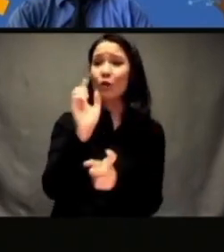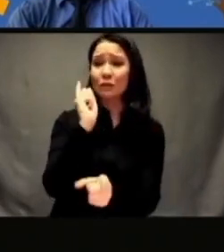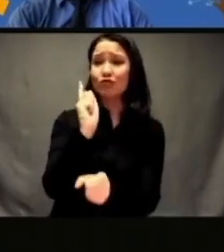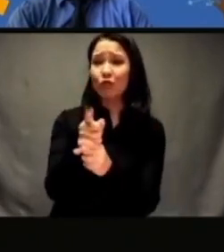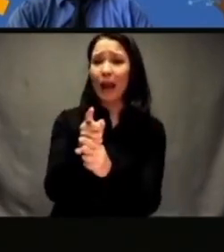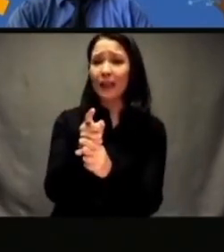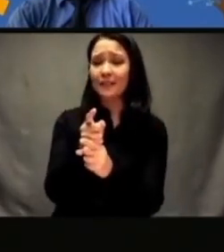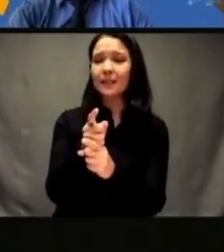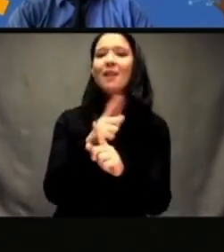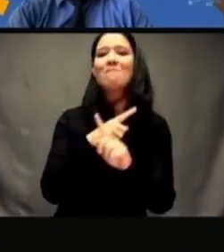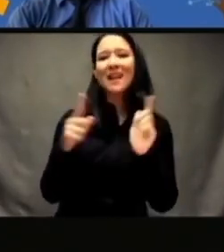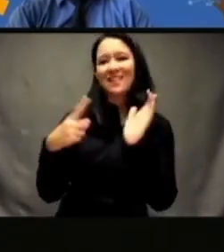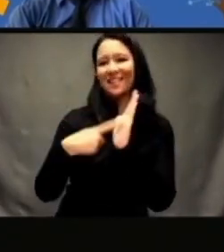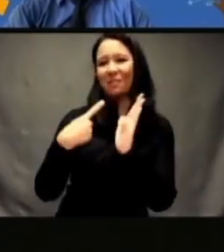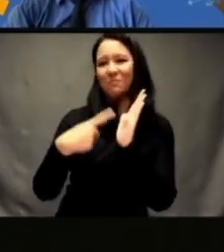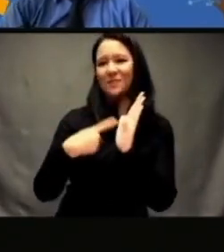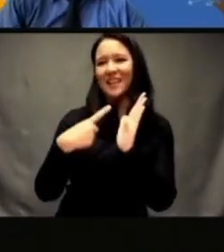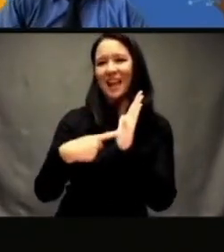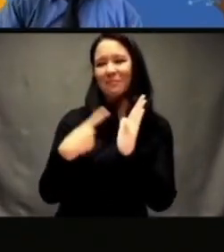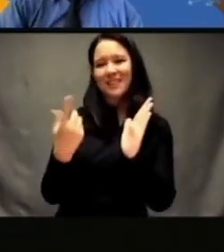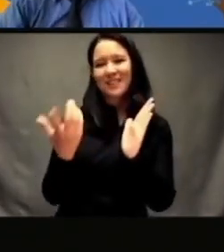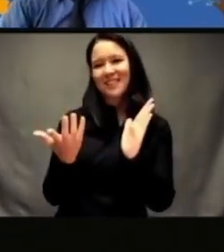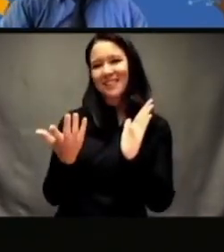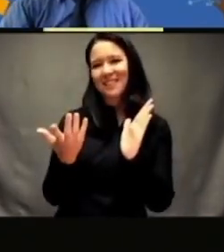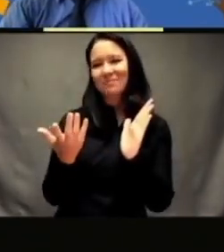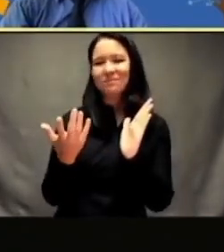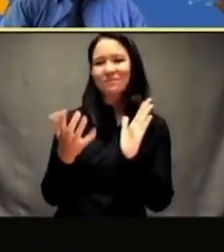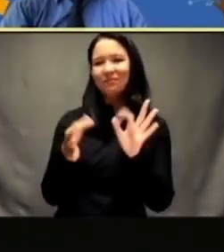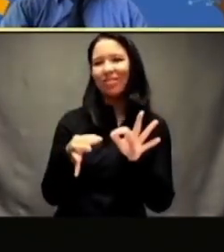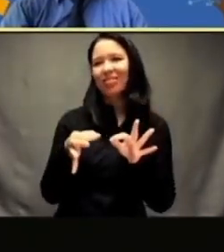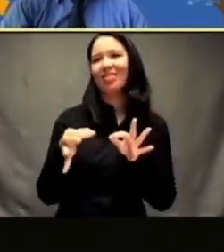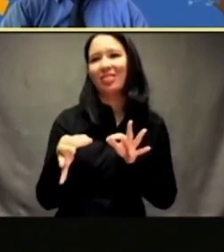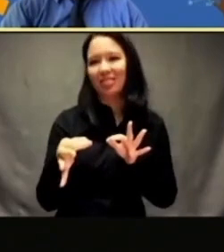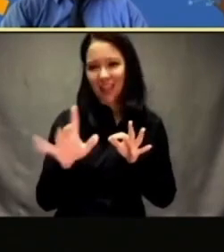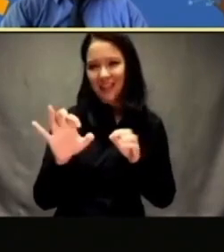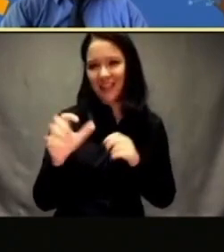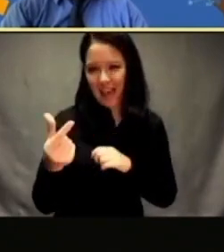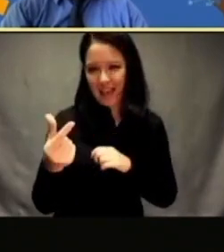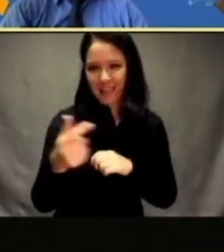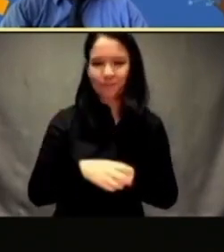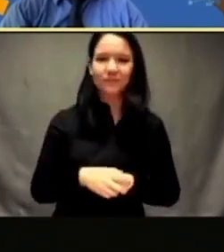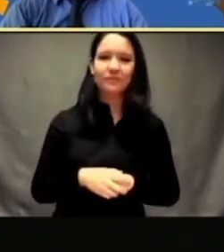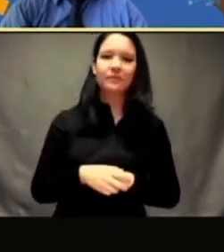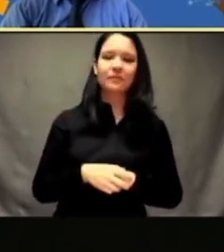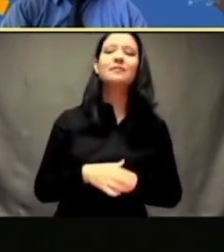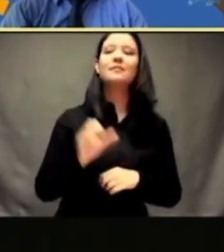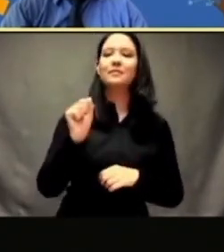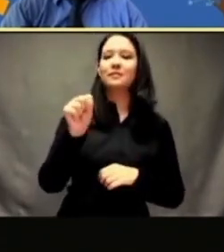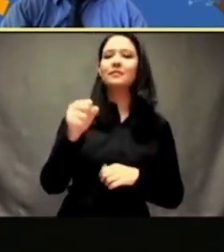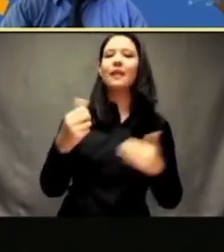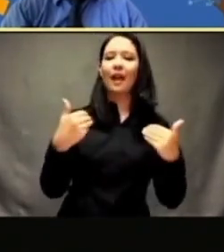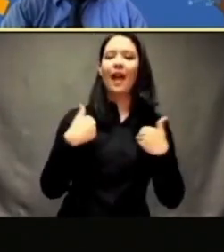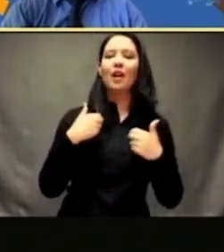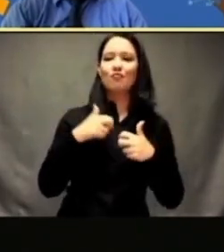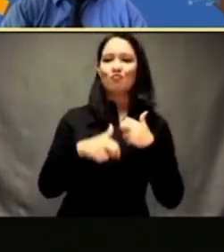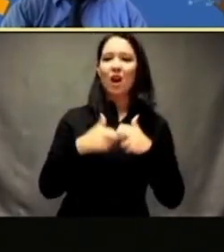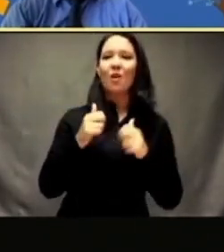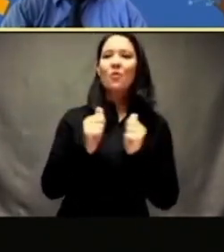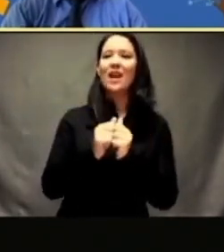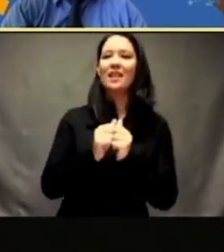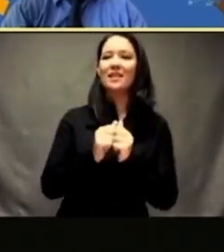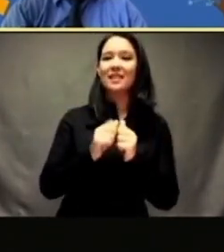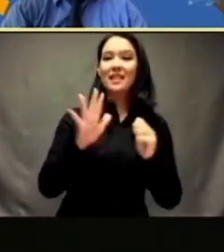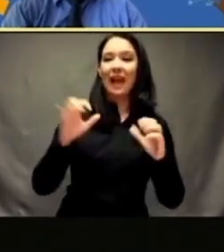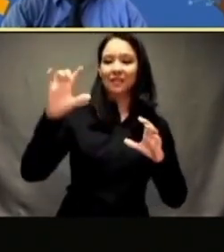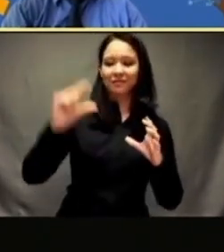but sometimes it does this kind of issues. Yeah, I had a problem with the ping pong one. I had a